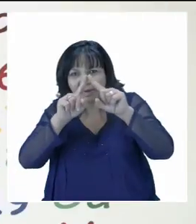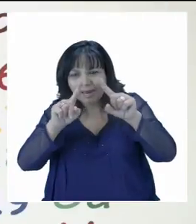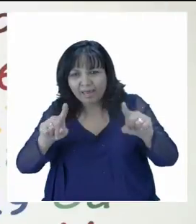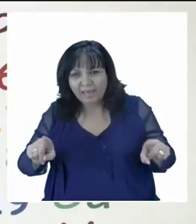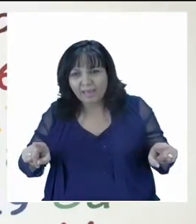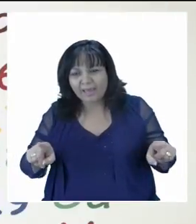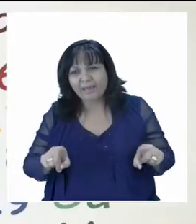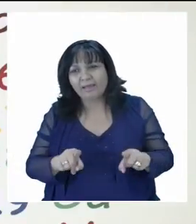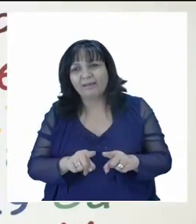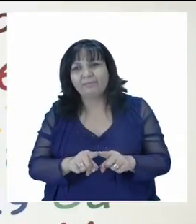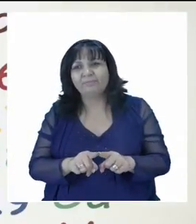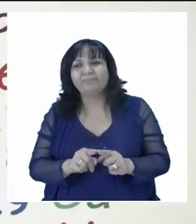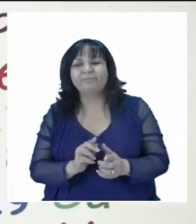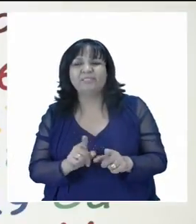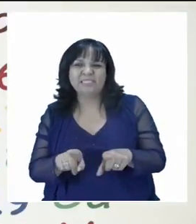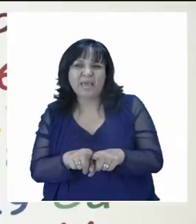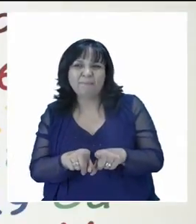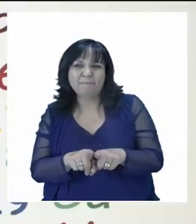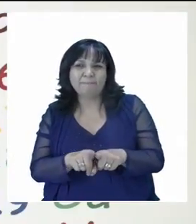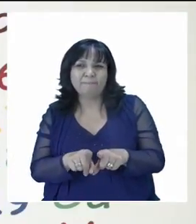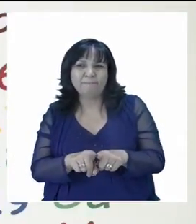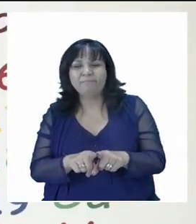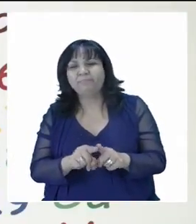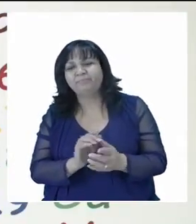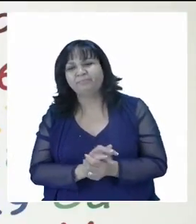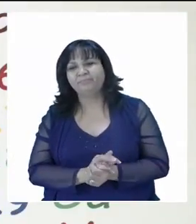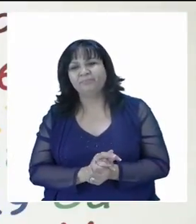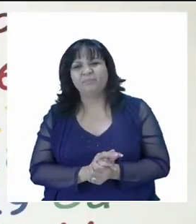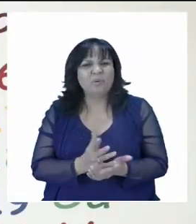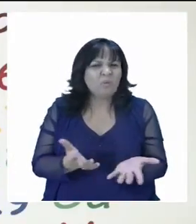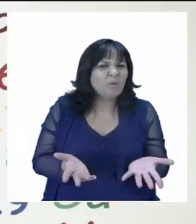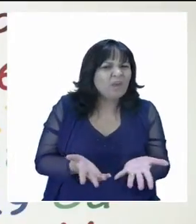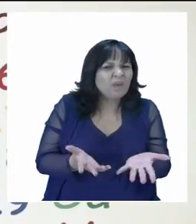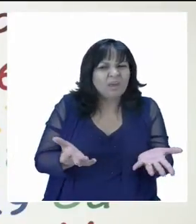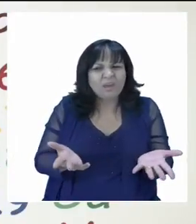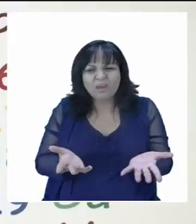that has a triangle shape.